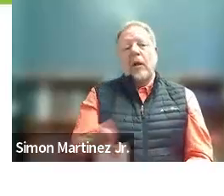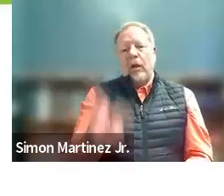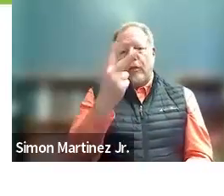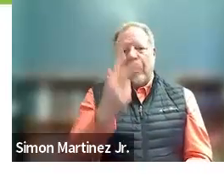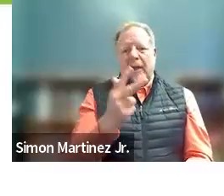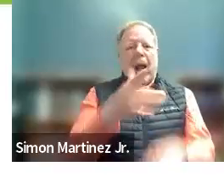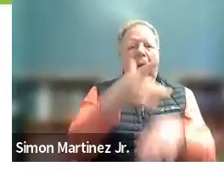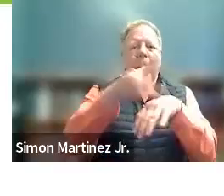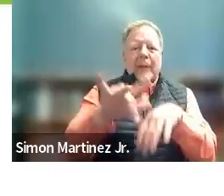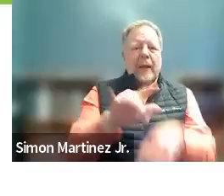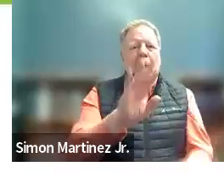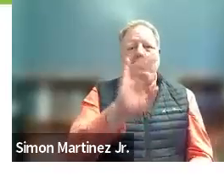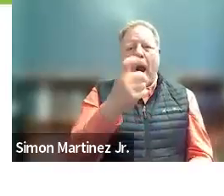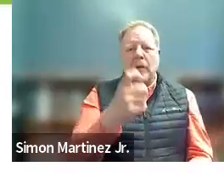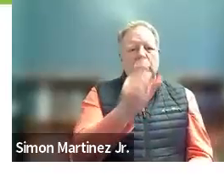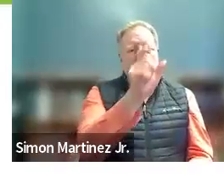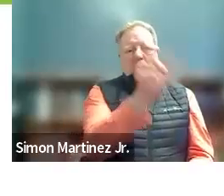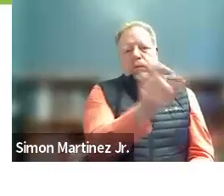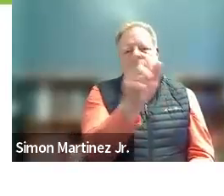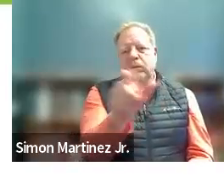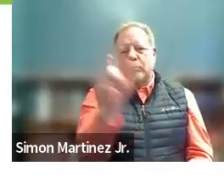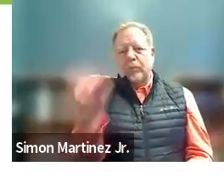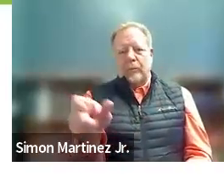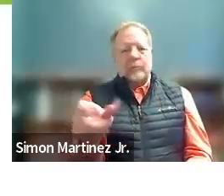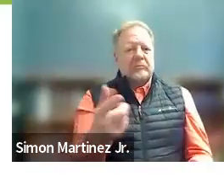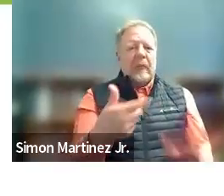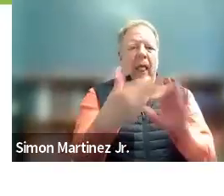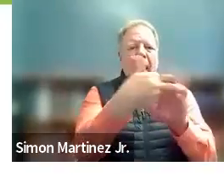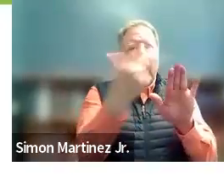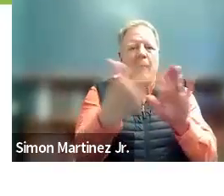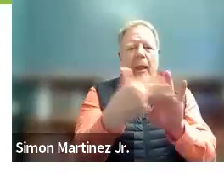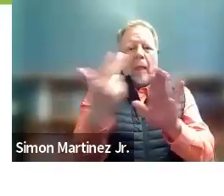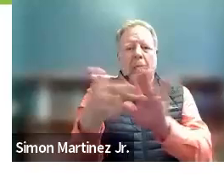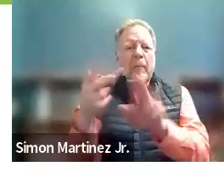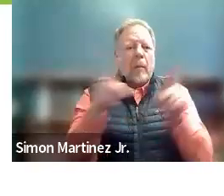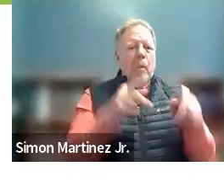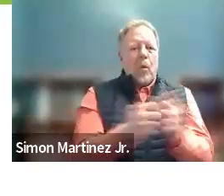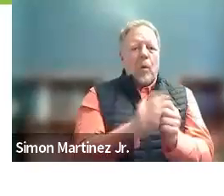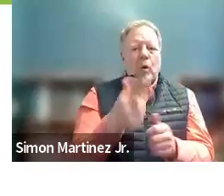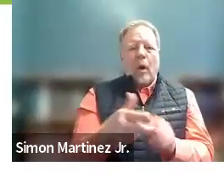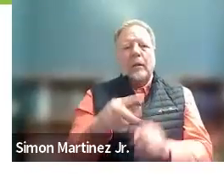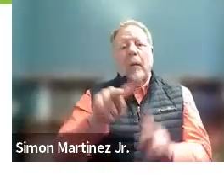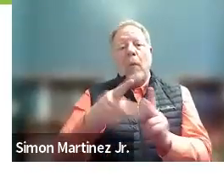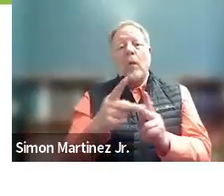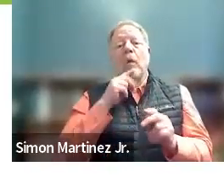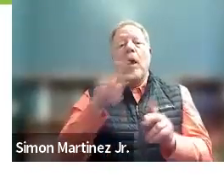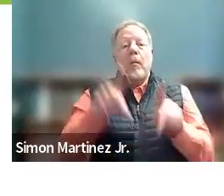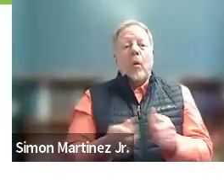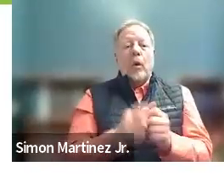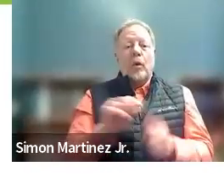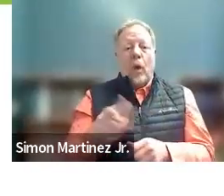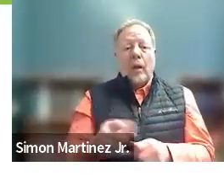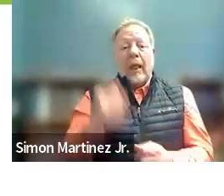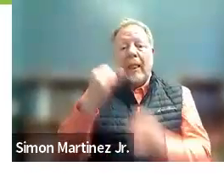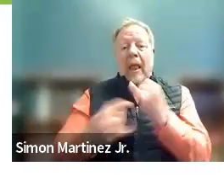three empty boxes that just say labeled person with dogs. The second one says person with dogs.